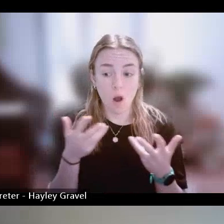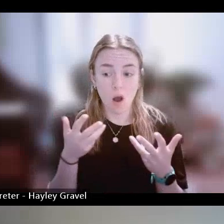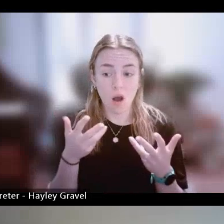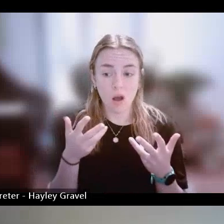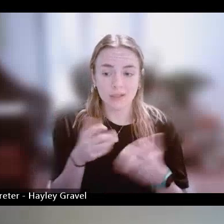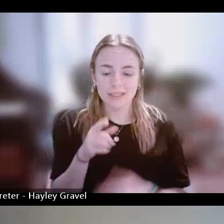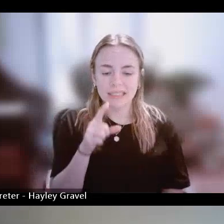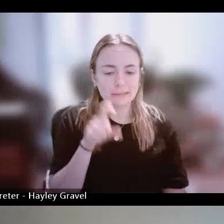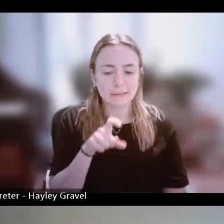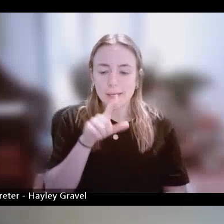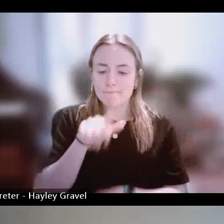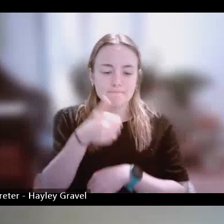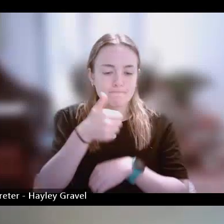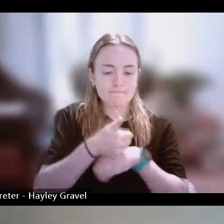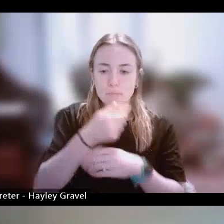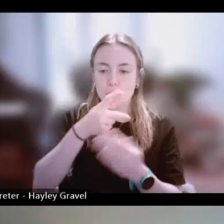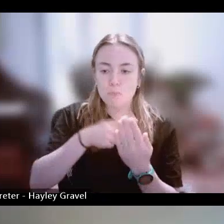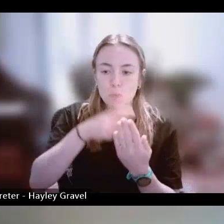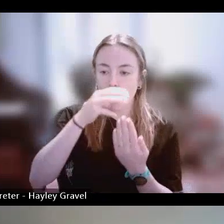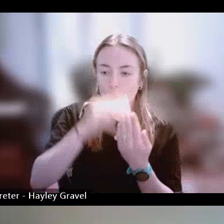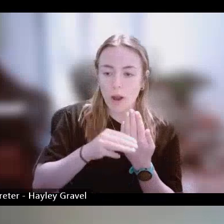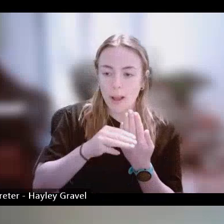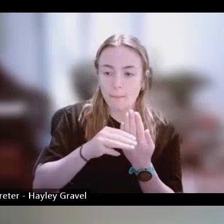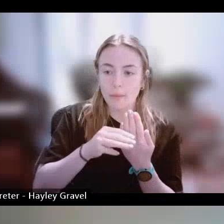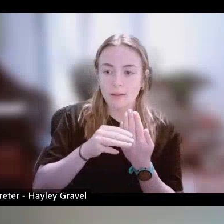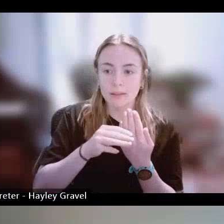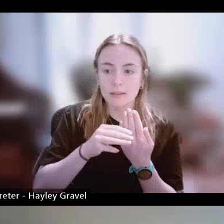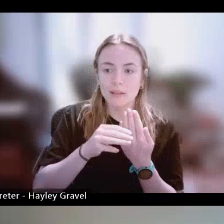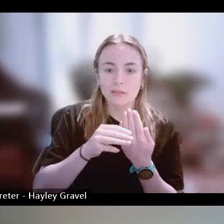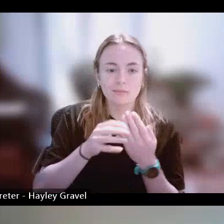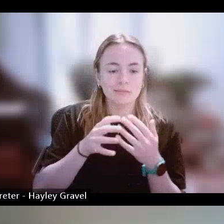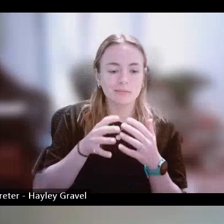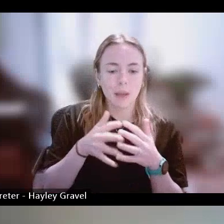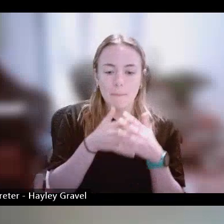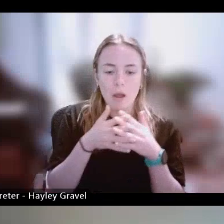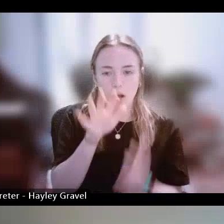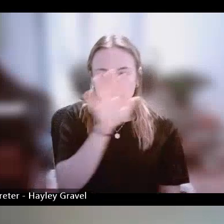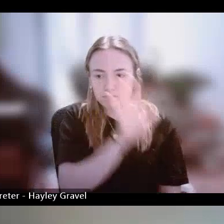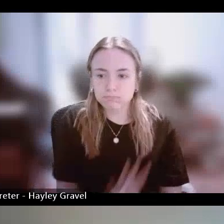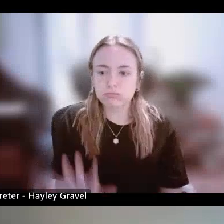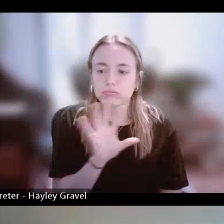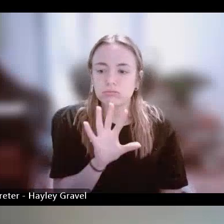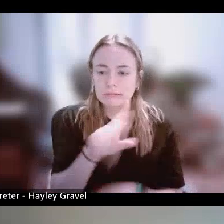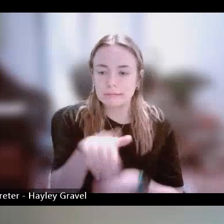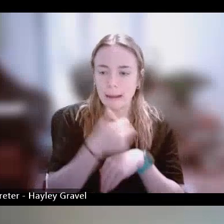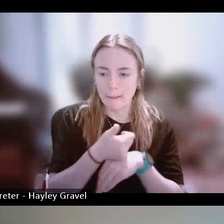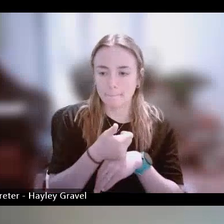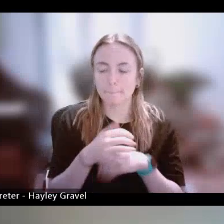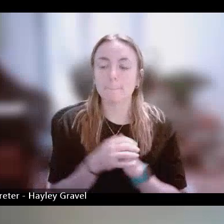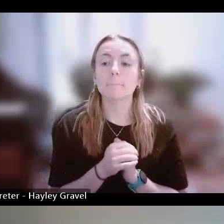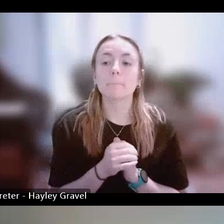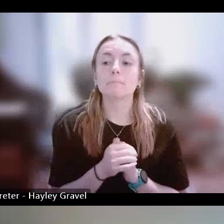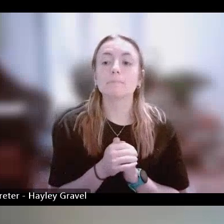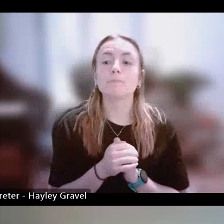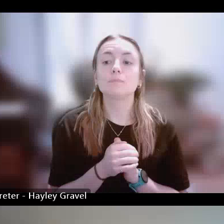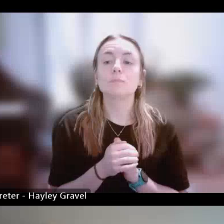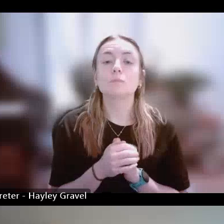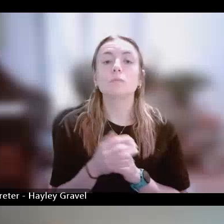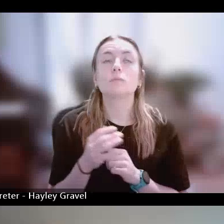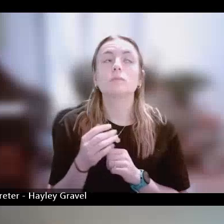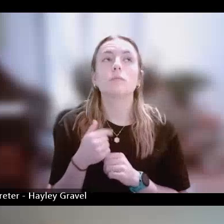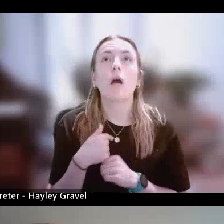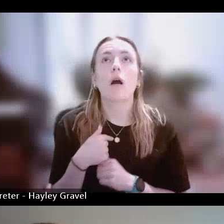type of actual program in place across the board. When I did move forward, when I did move further